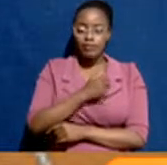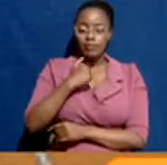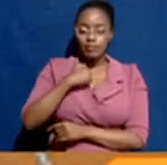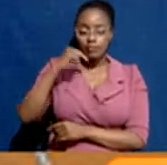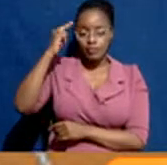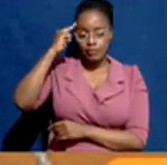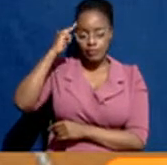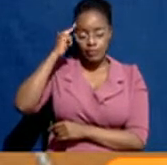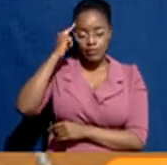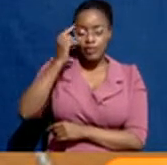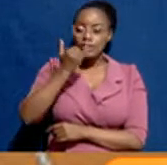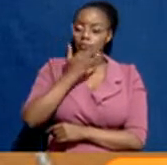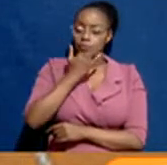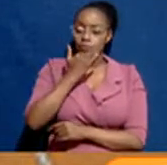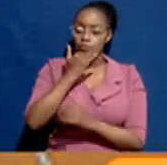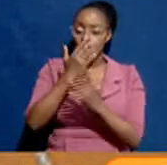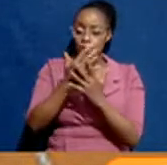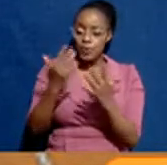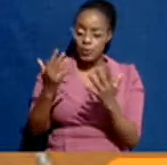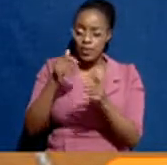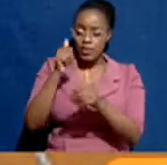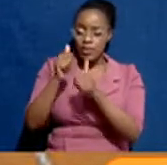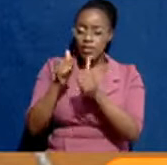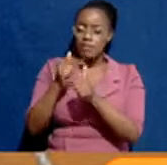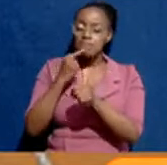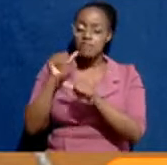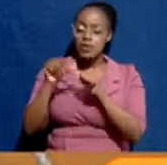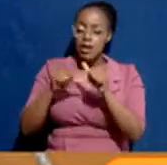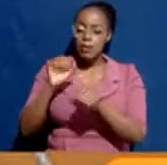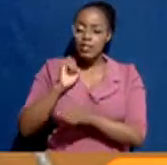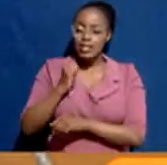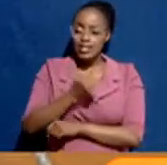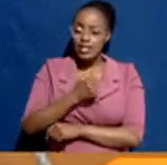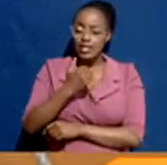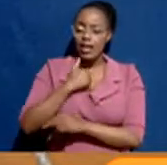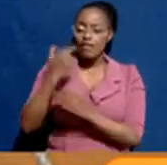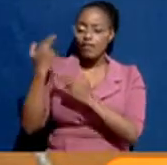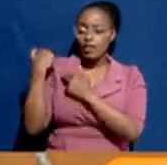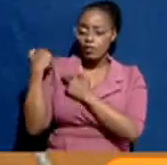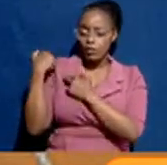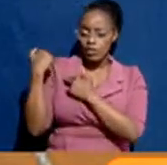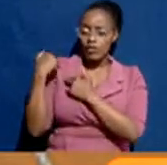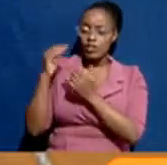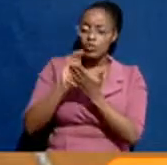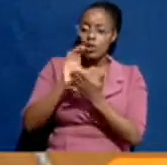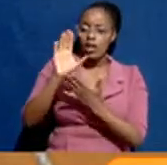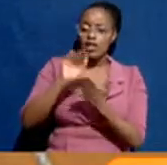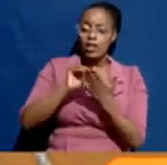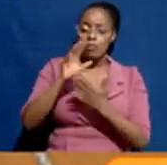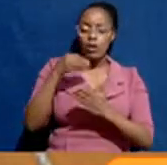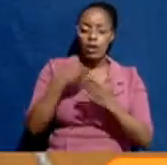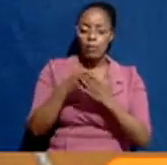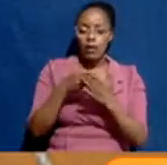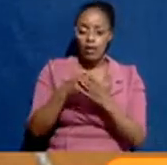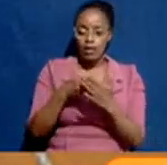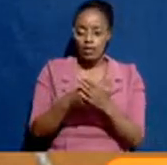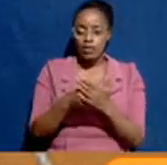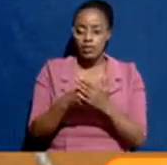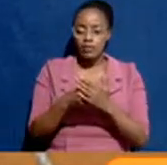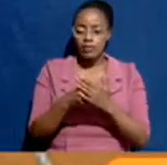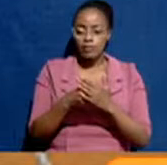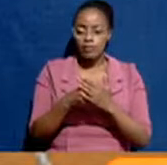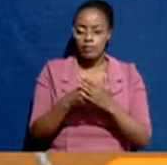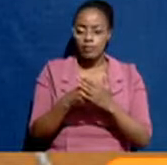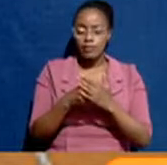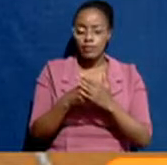think it is a wrong thing that Senate has a responsibility to allocate more money to their